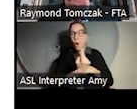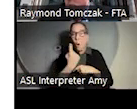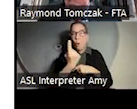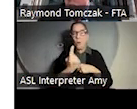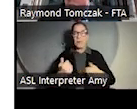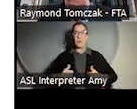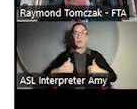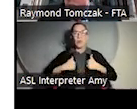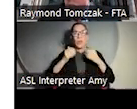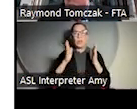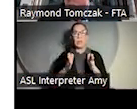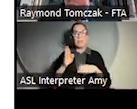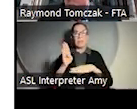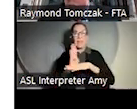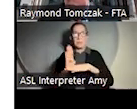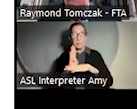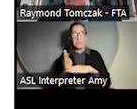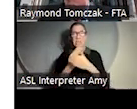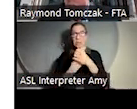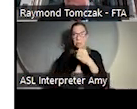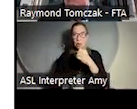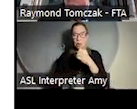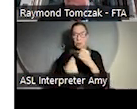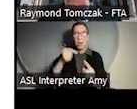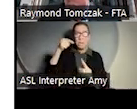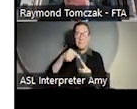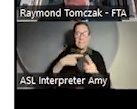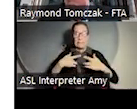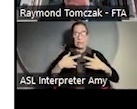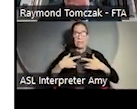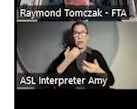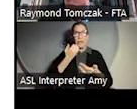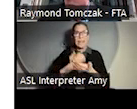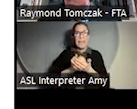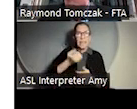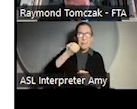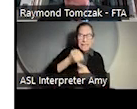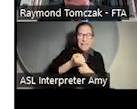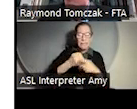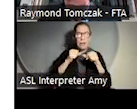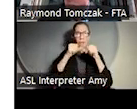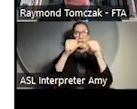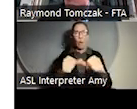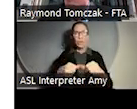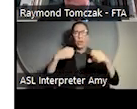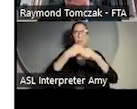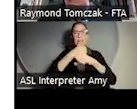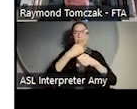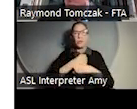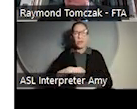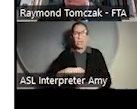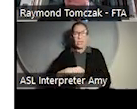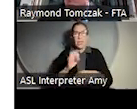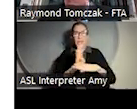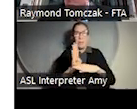business entrances. We're particularly concerned about the economic impacts of long-term construction given the number of businesses that